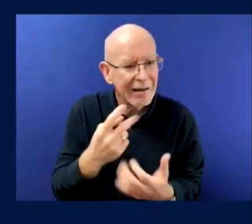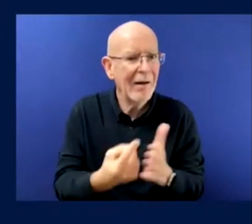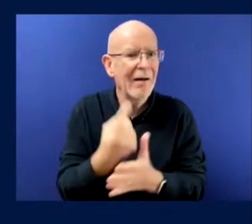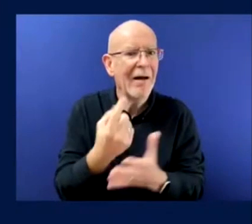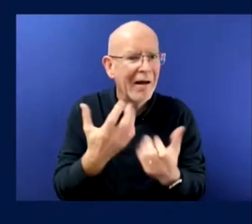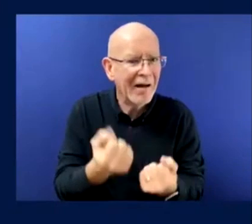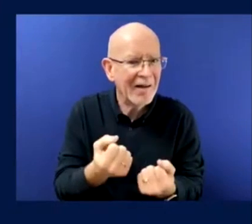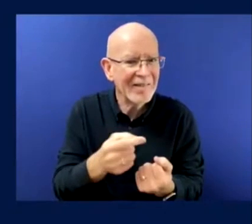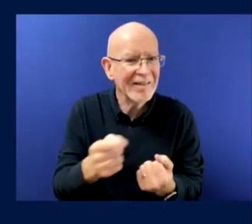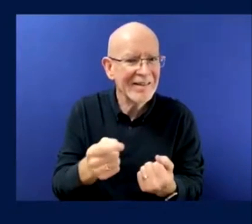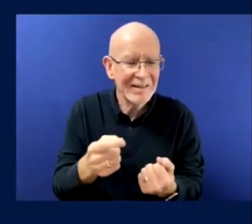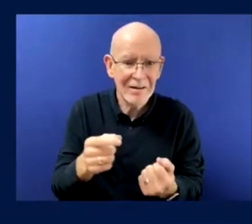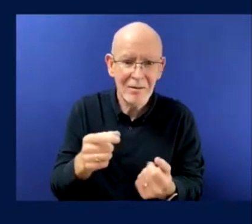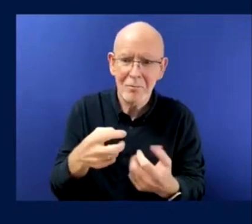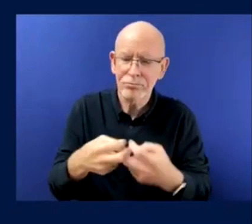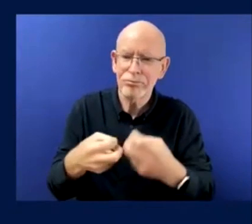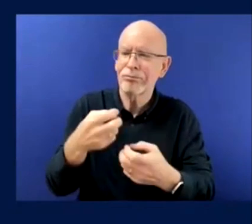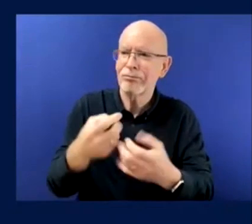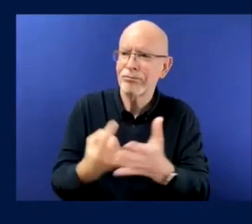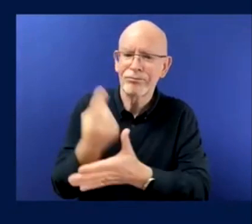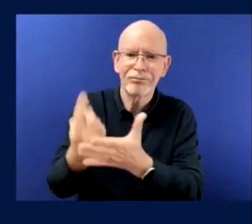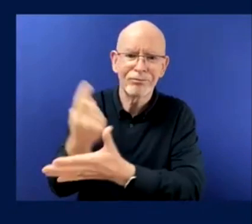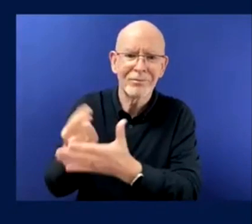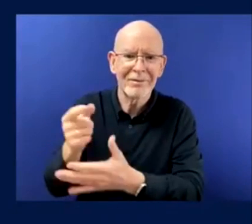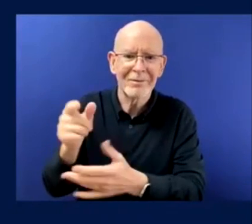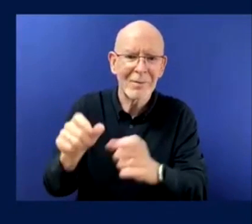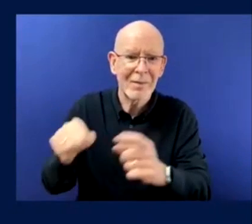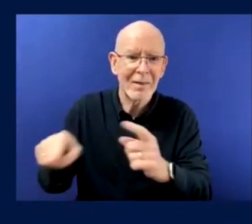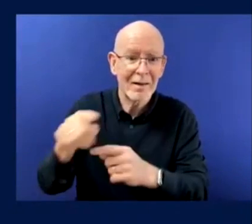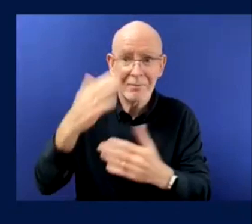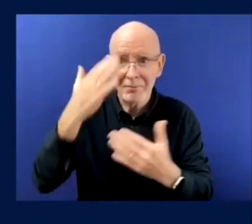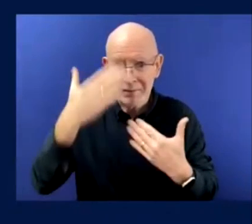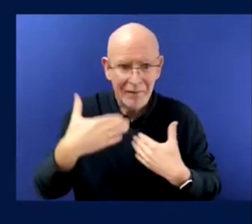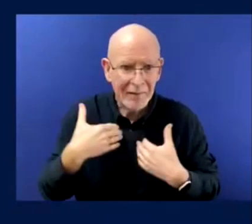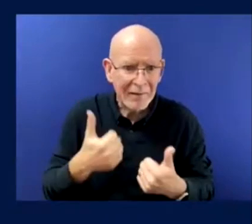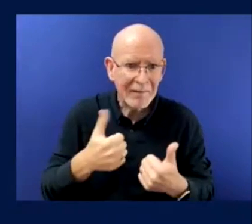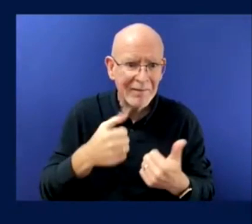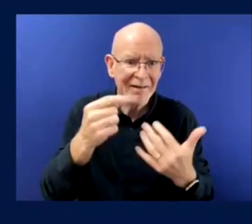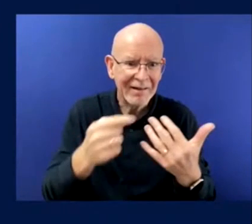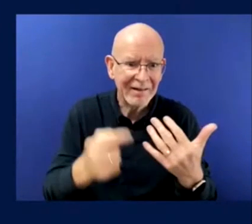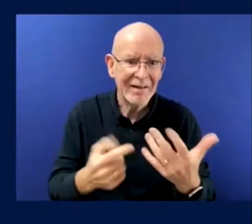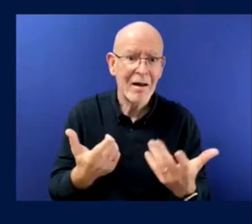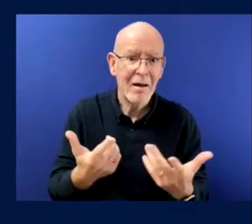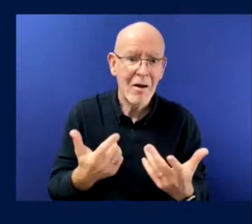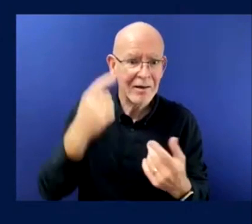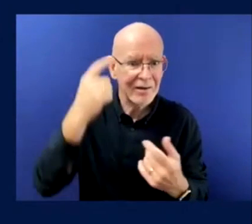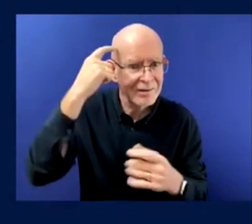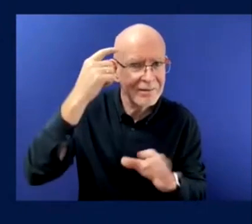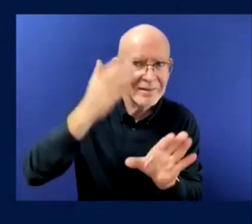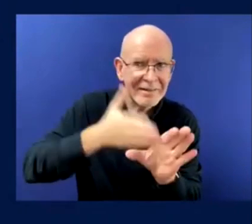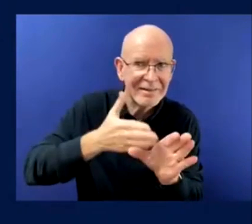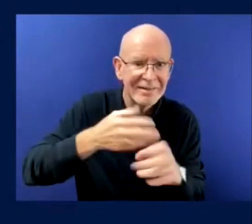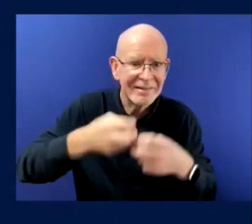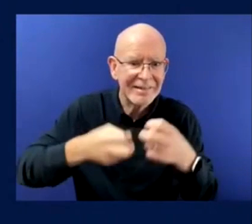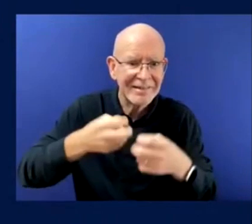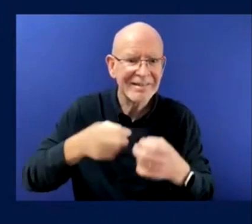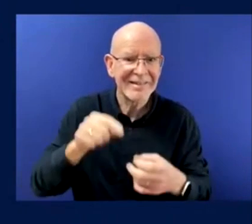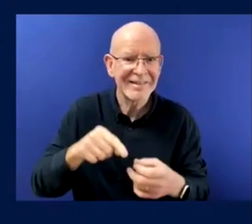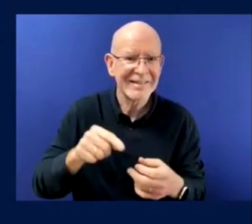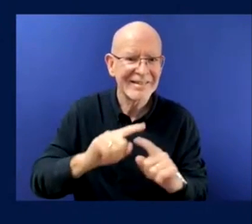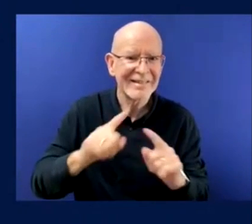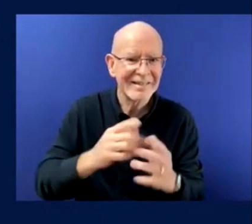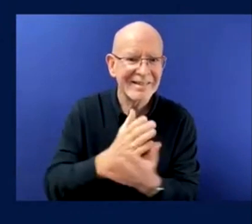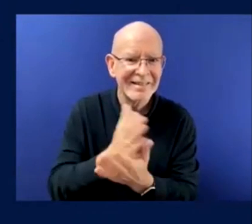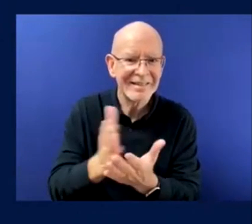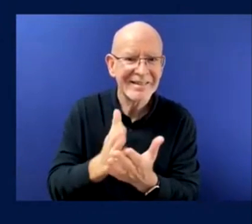And off camera, Faker also spoke about finding it difficult when the away end at another club moved, so that he would be sitting